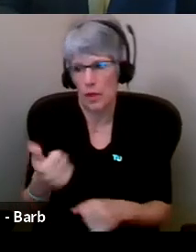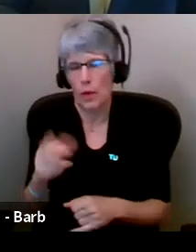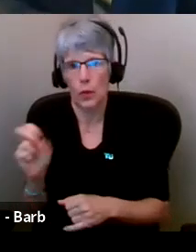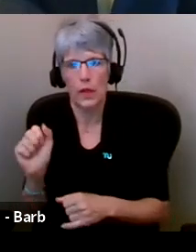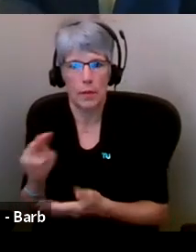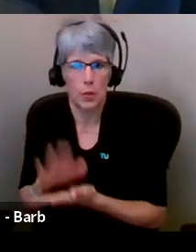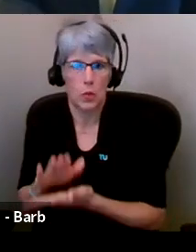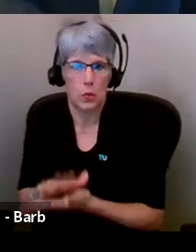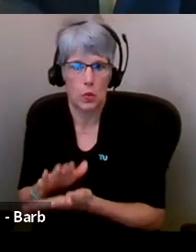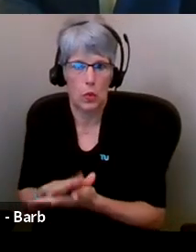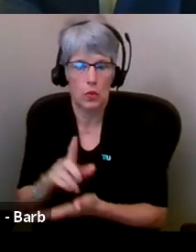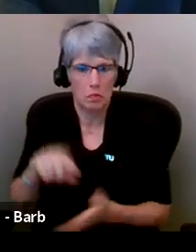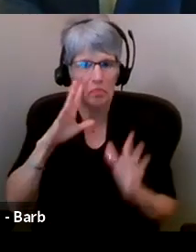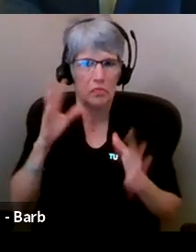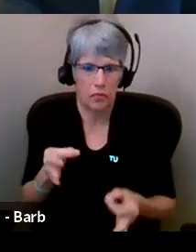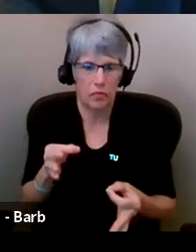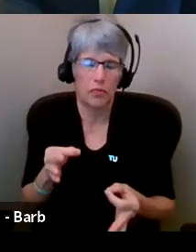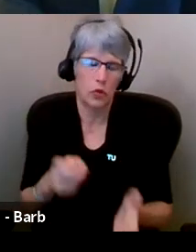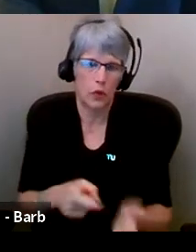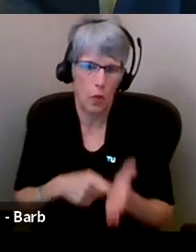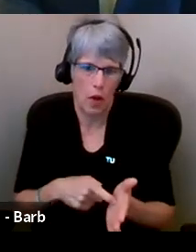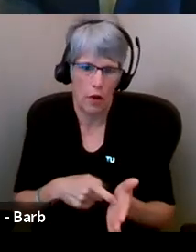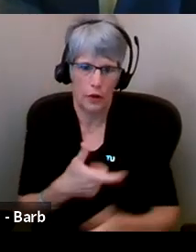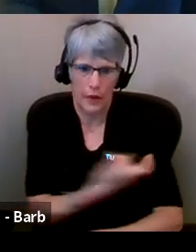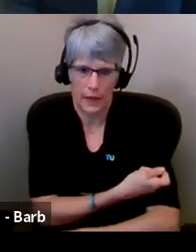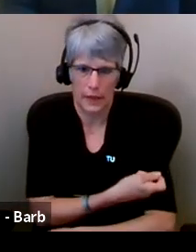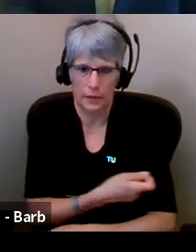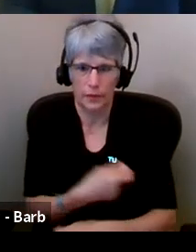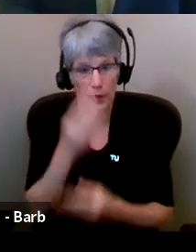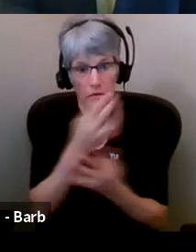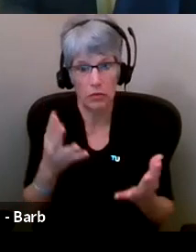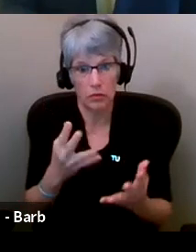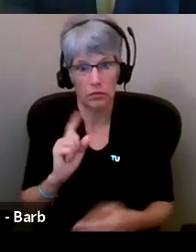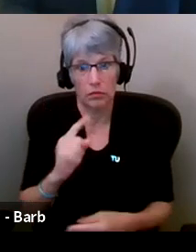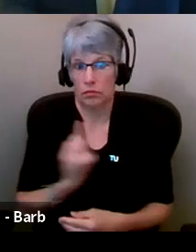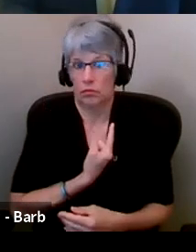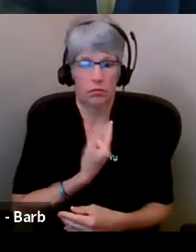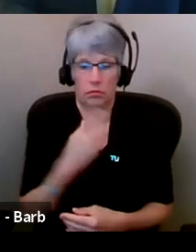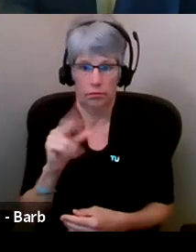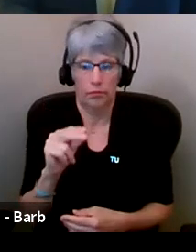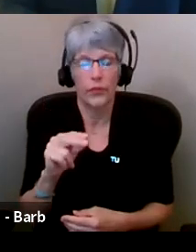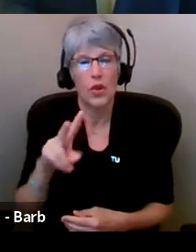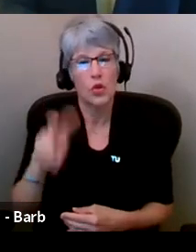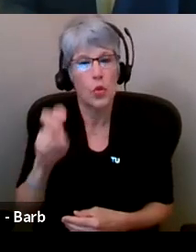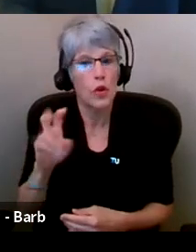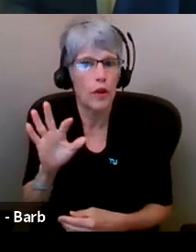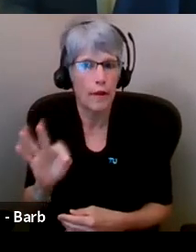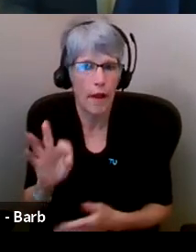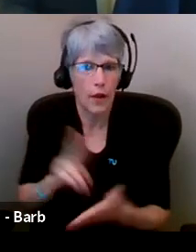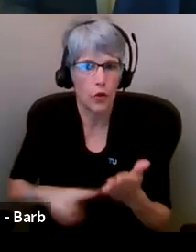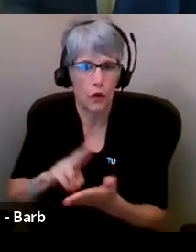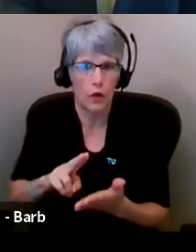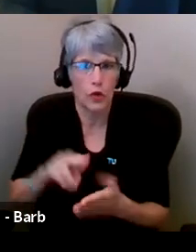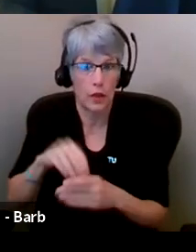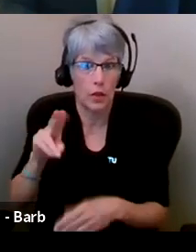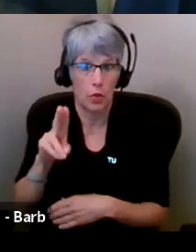a requirement. I can tell you the fact that we're not alone. There's 209 universities across the United